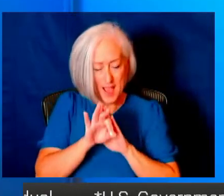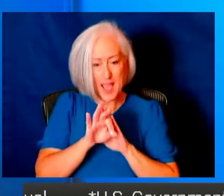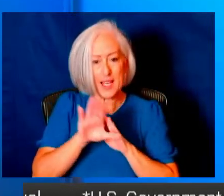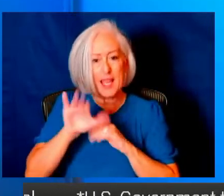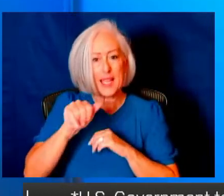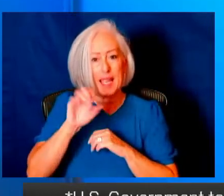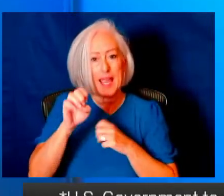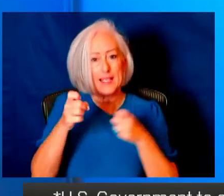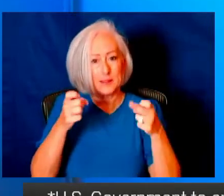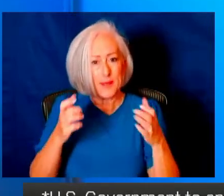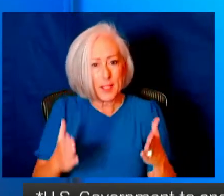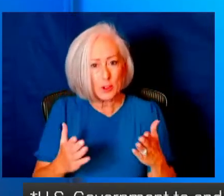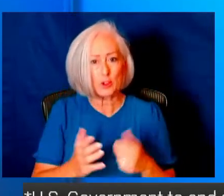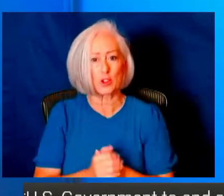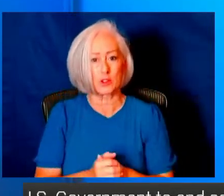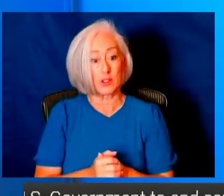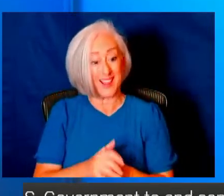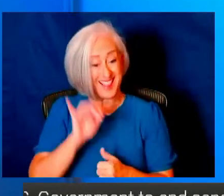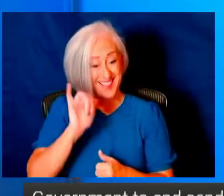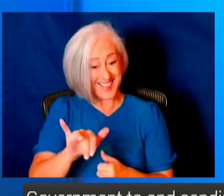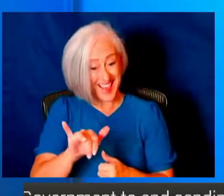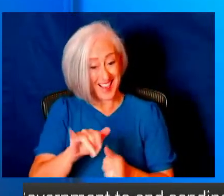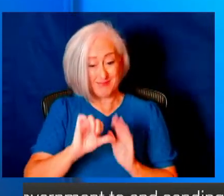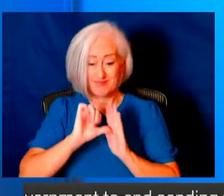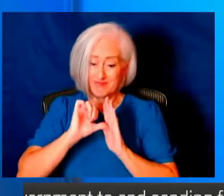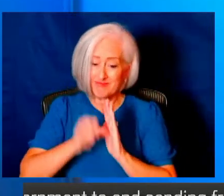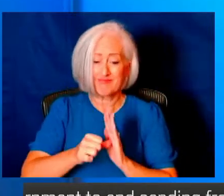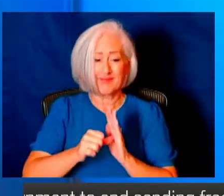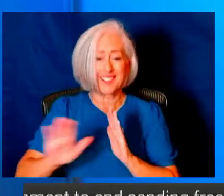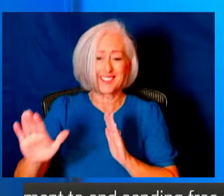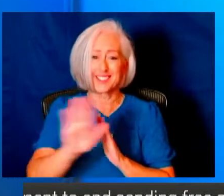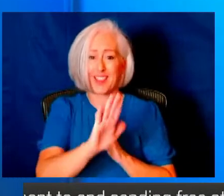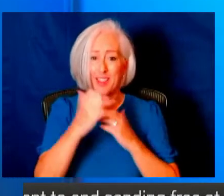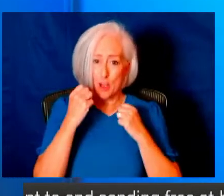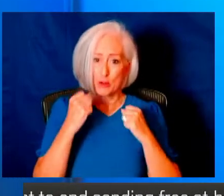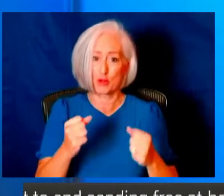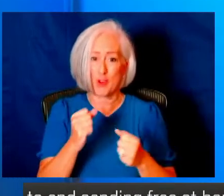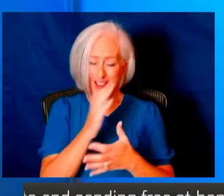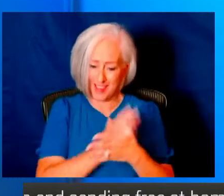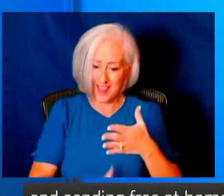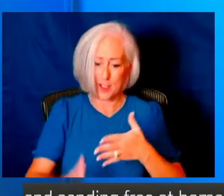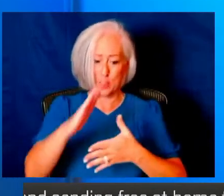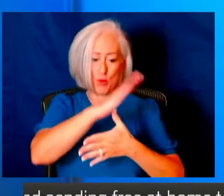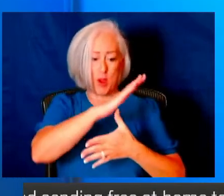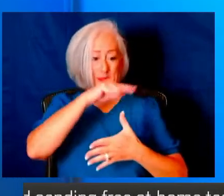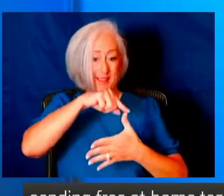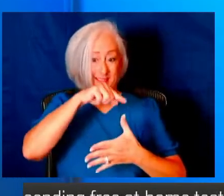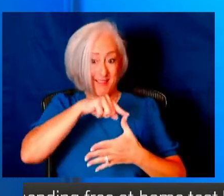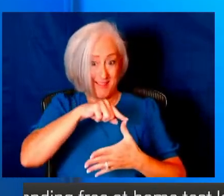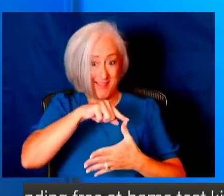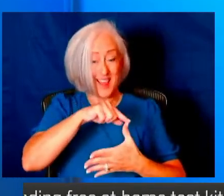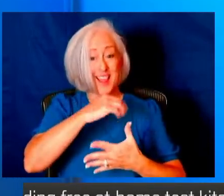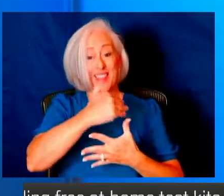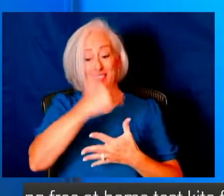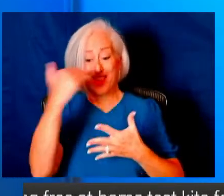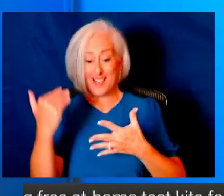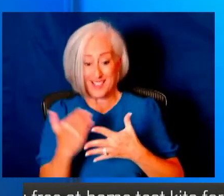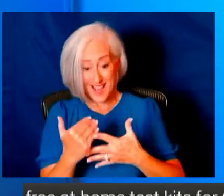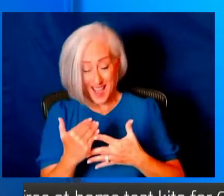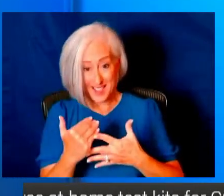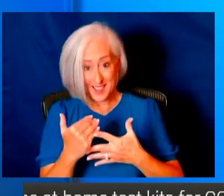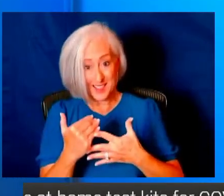strength, and that should come first. And then down the list comes their incarceration history. They're strong, they're mothers, they